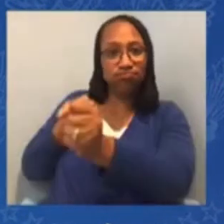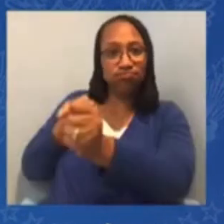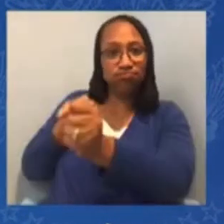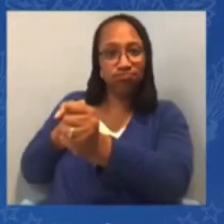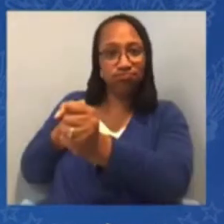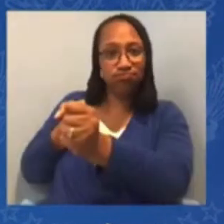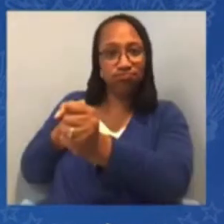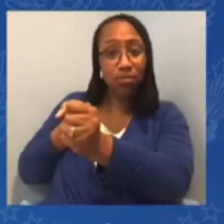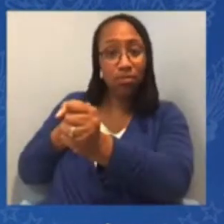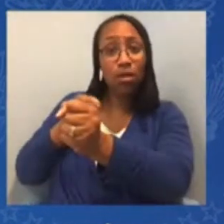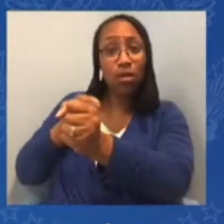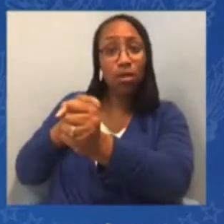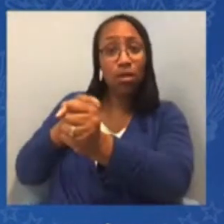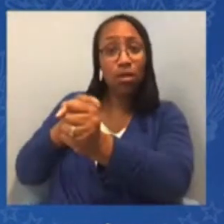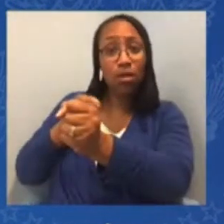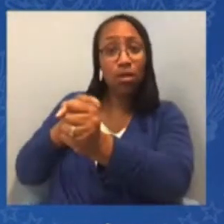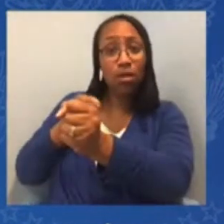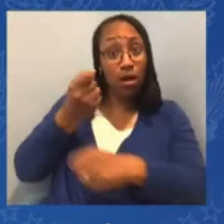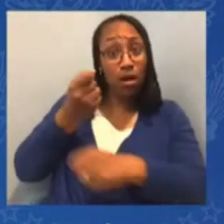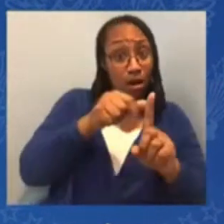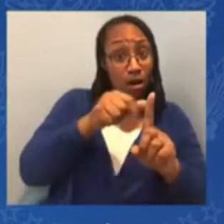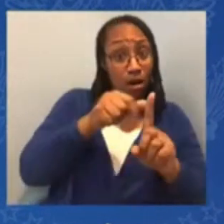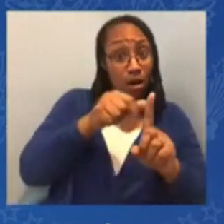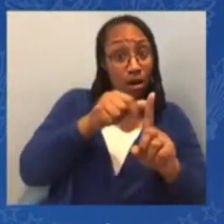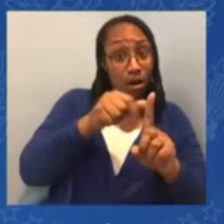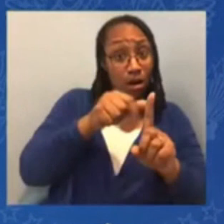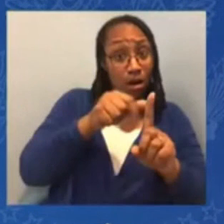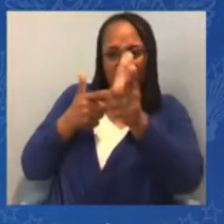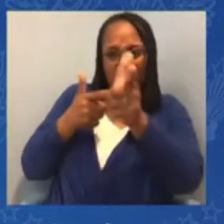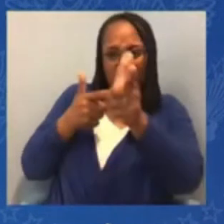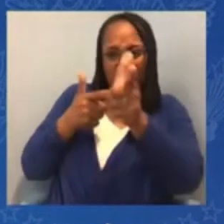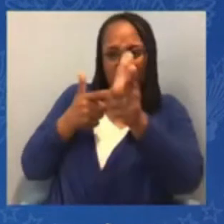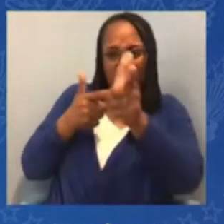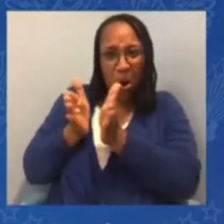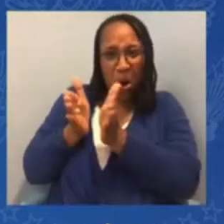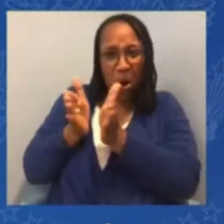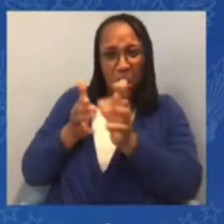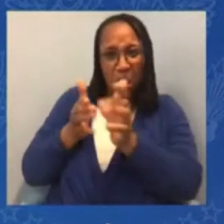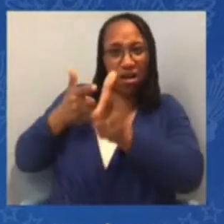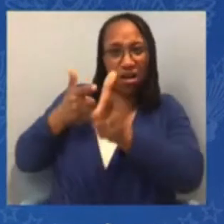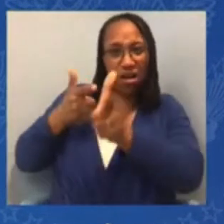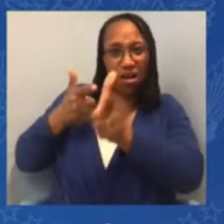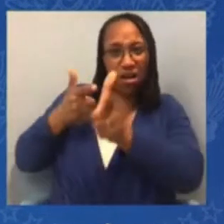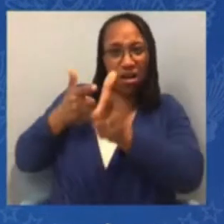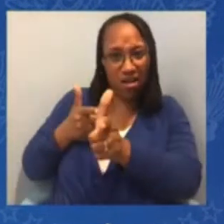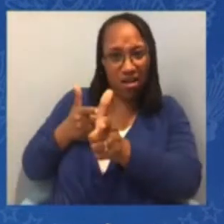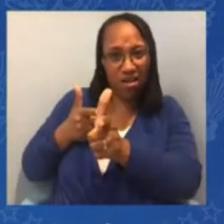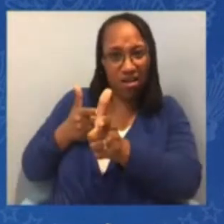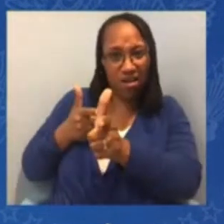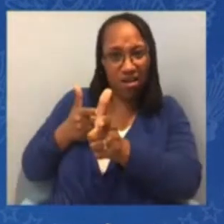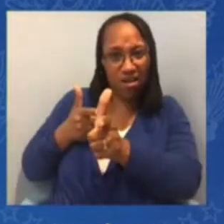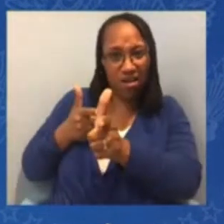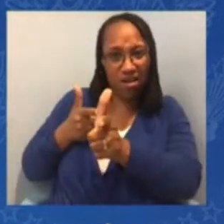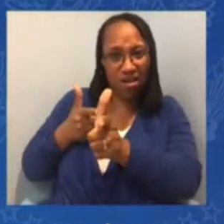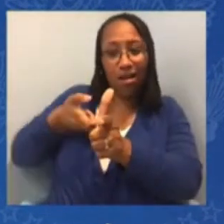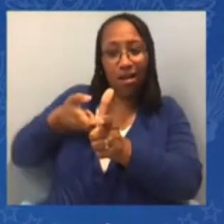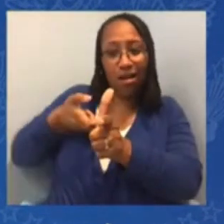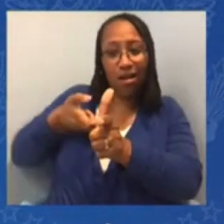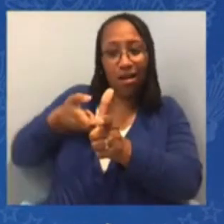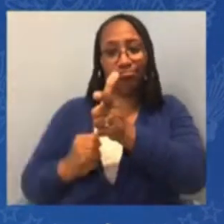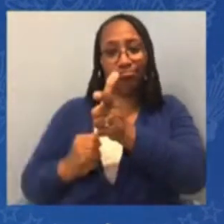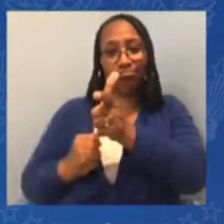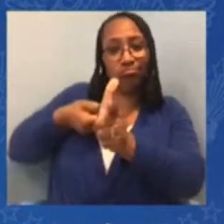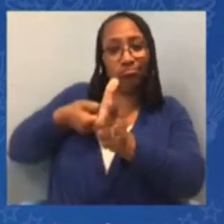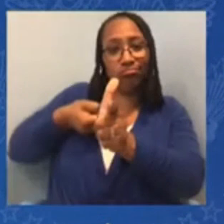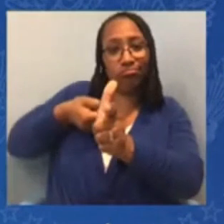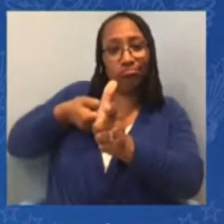It's essentially turn it into a short-barrel rifle, which has been a weapon of choice by a number of mass shooters. Making it